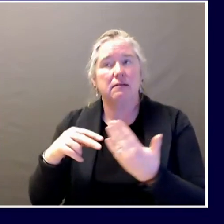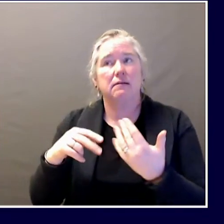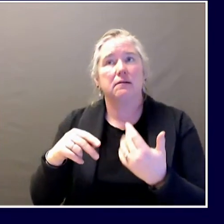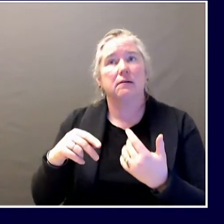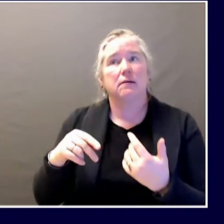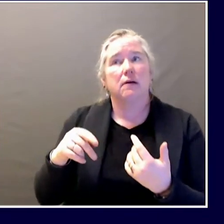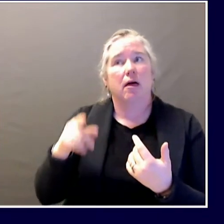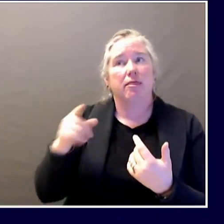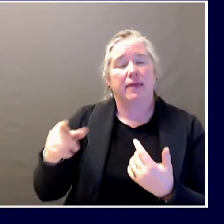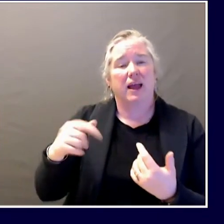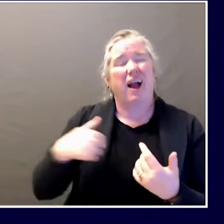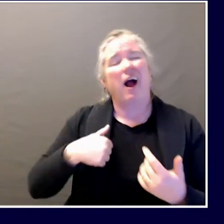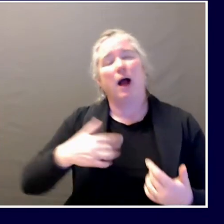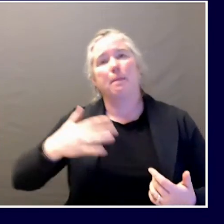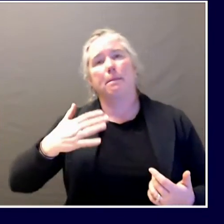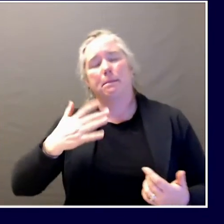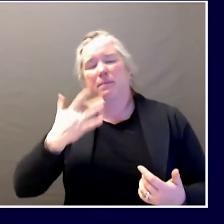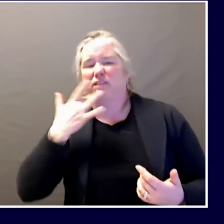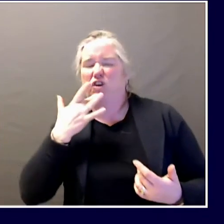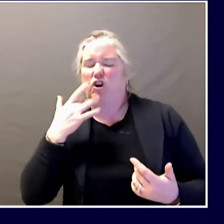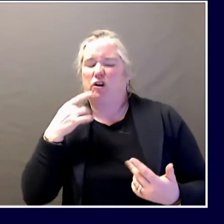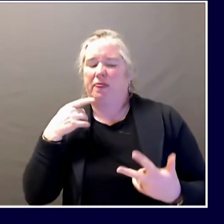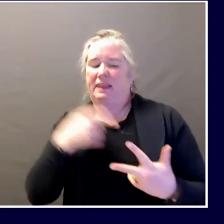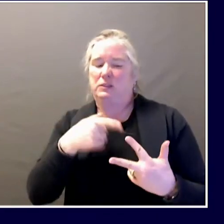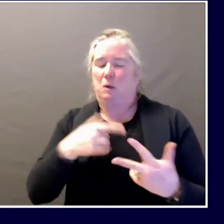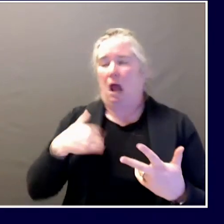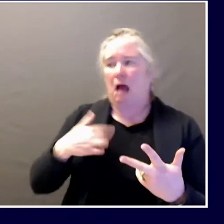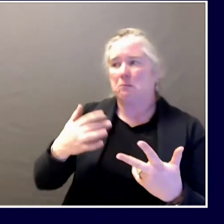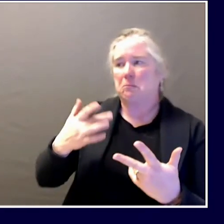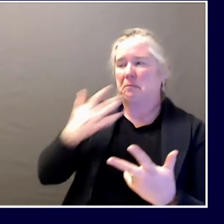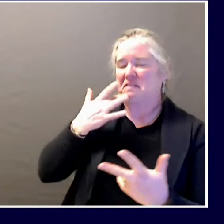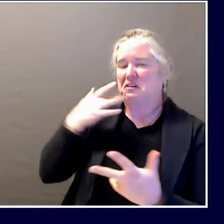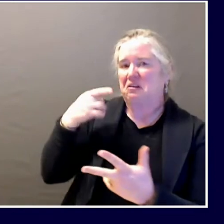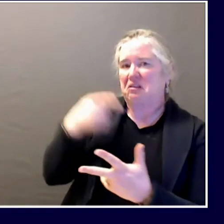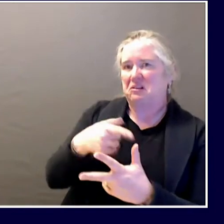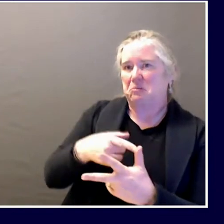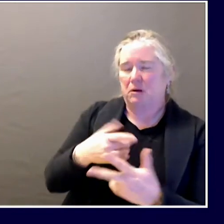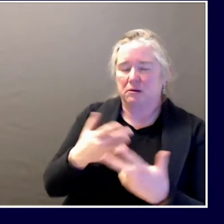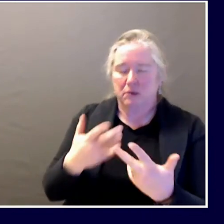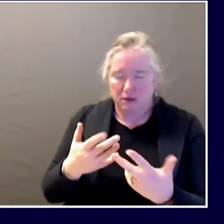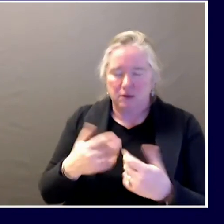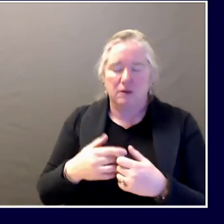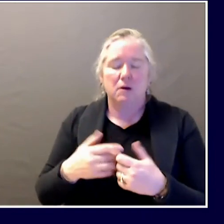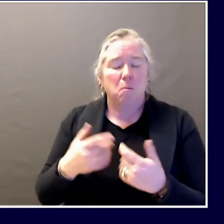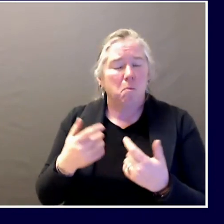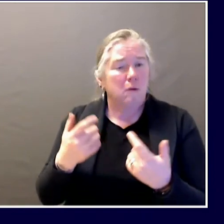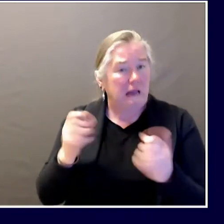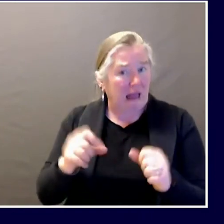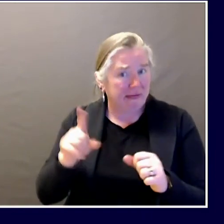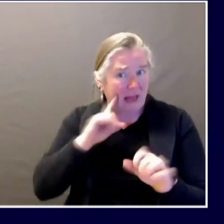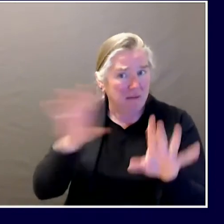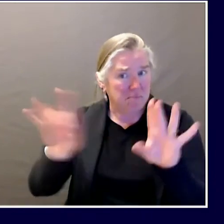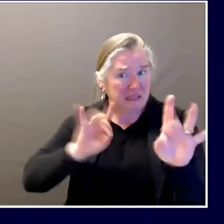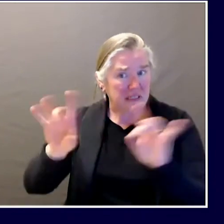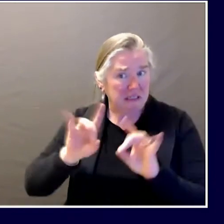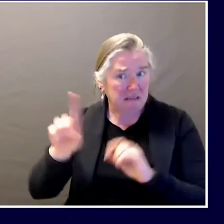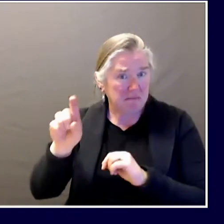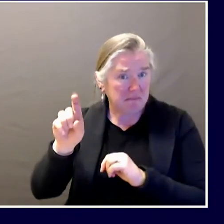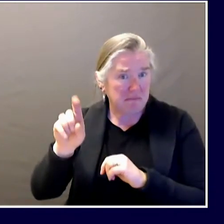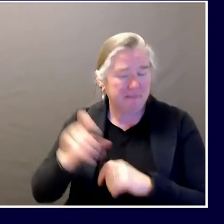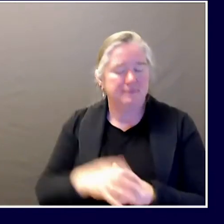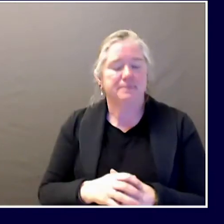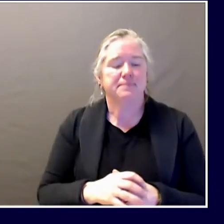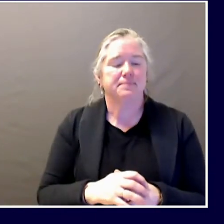which clinics are offering what? So I'll start with the latter question, Patrick. One of the many reasons why every